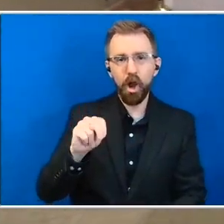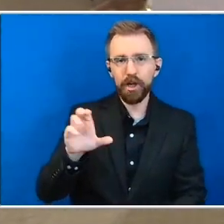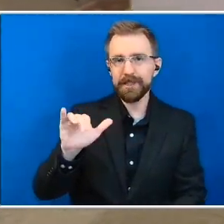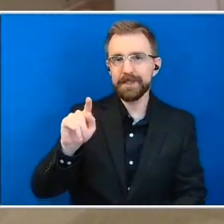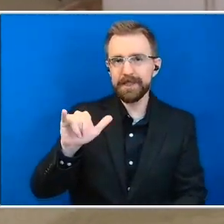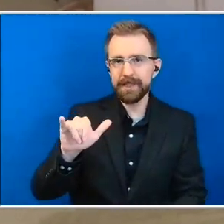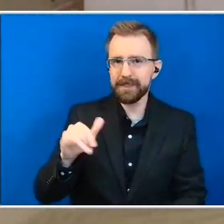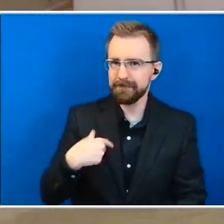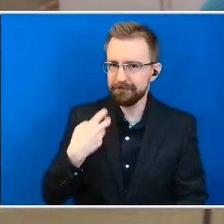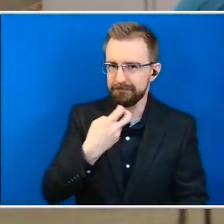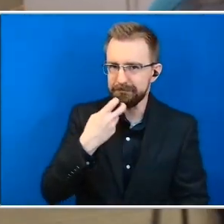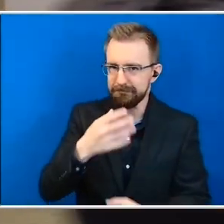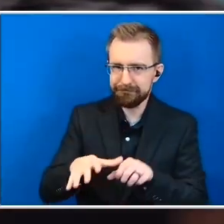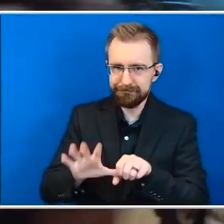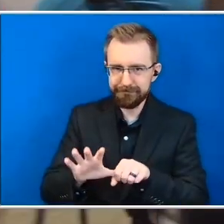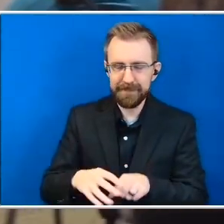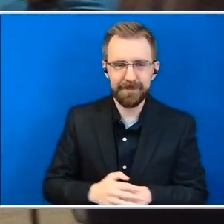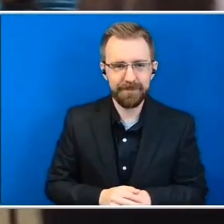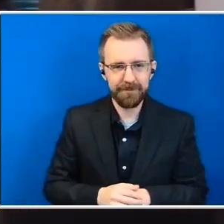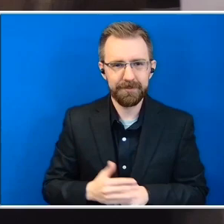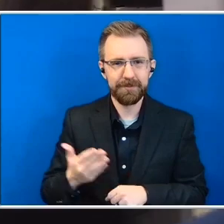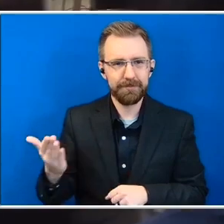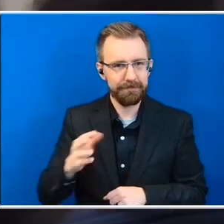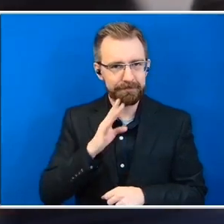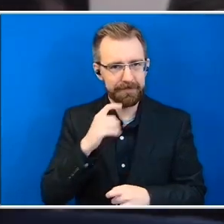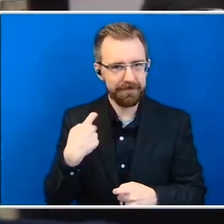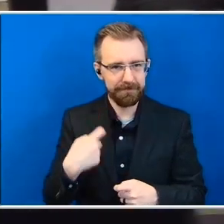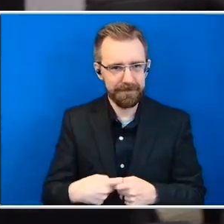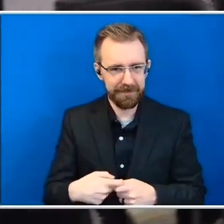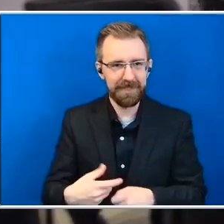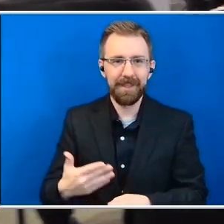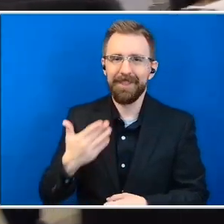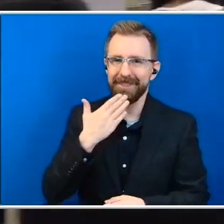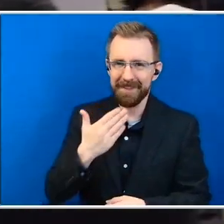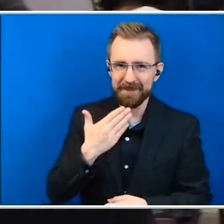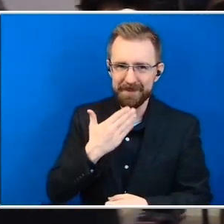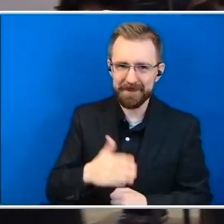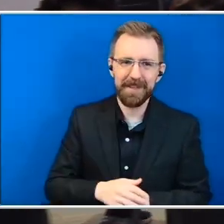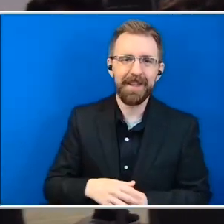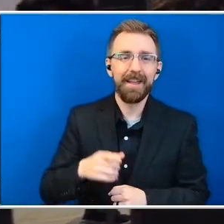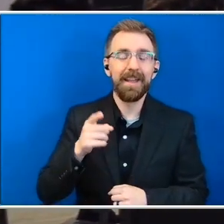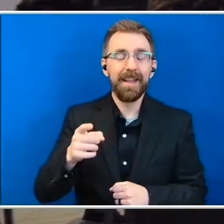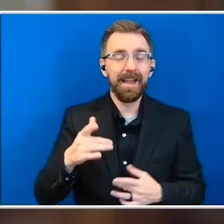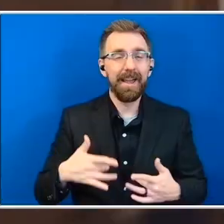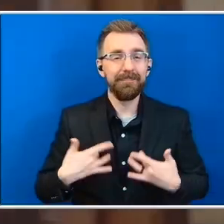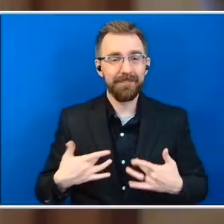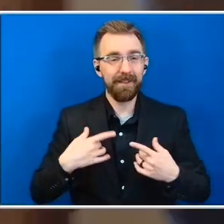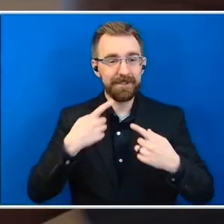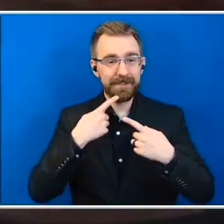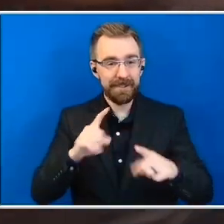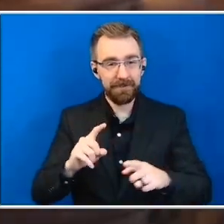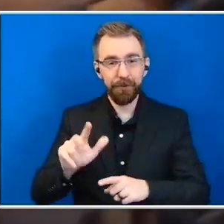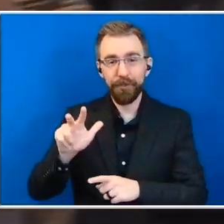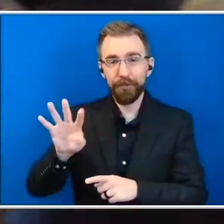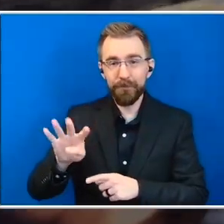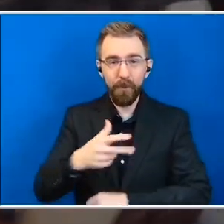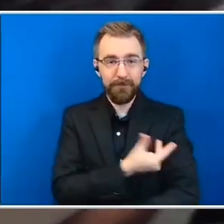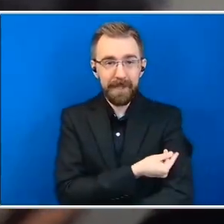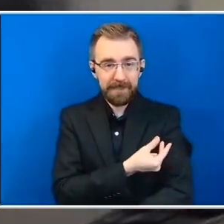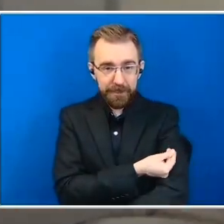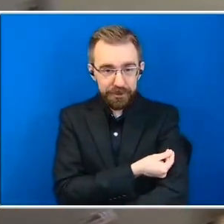this. Promotoras de salud. Thank you. The event was considered successful with 34 vaccinations given for